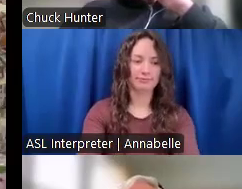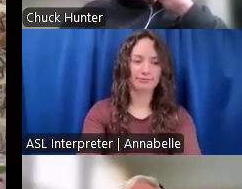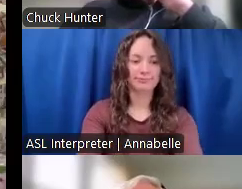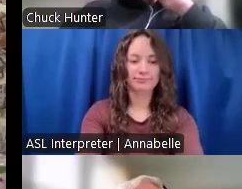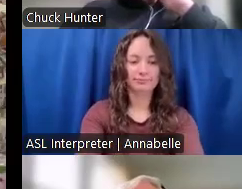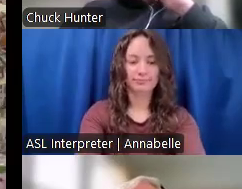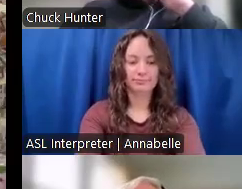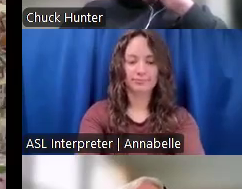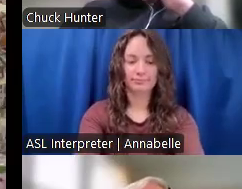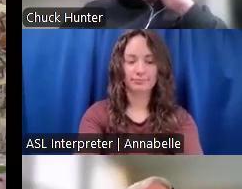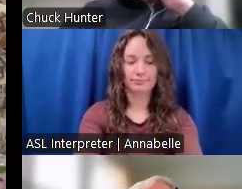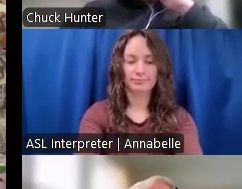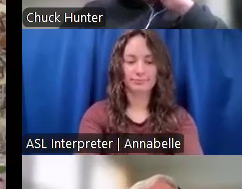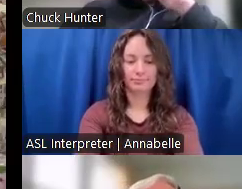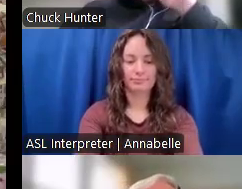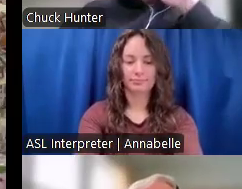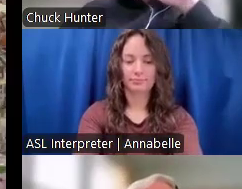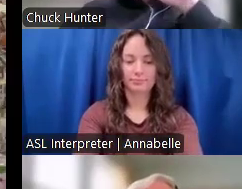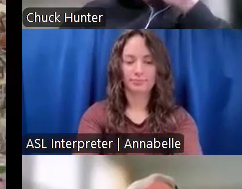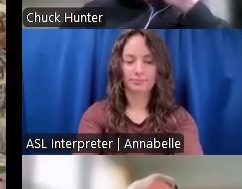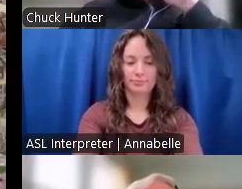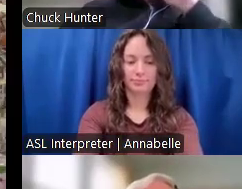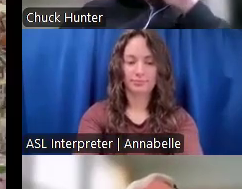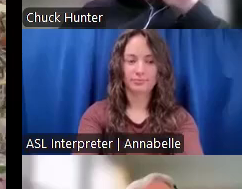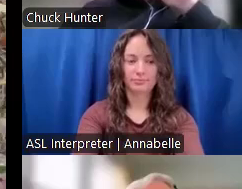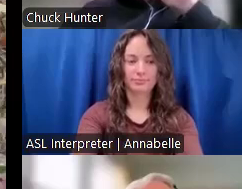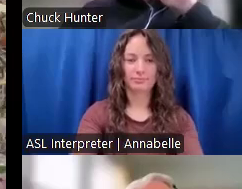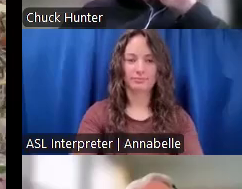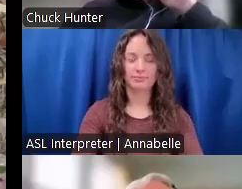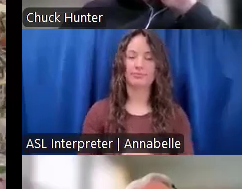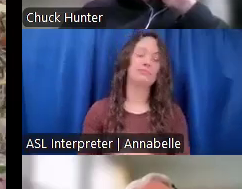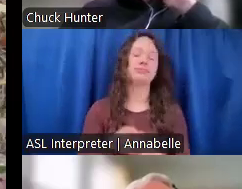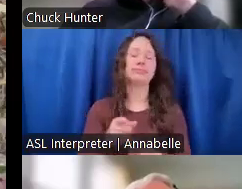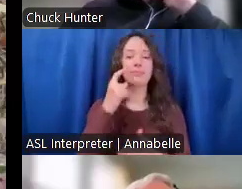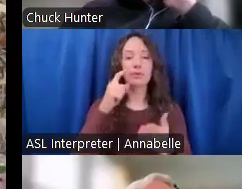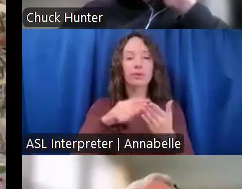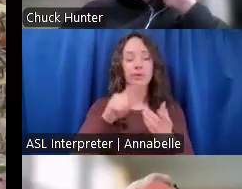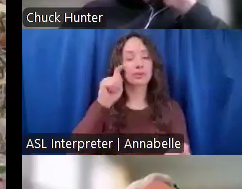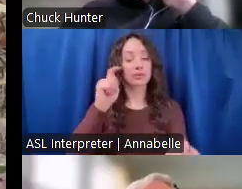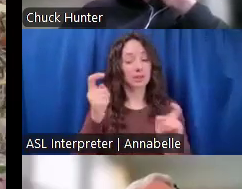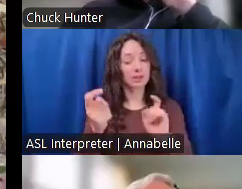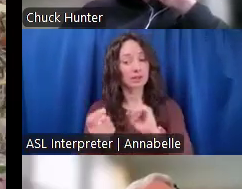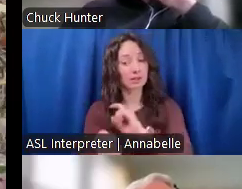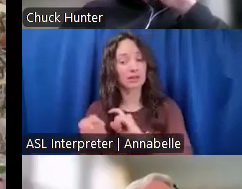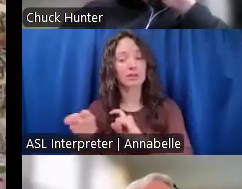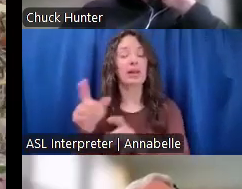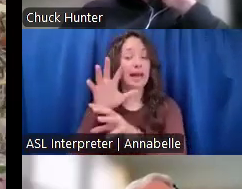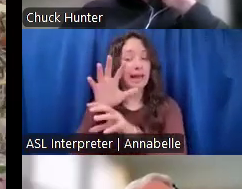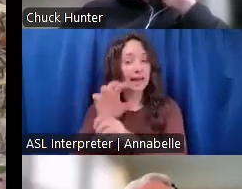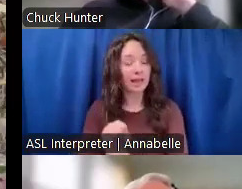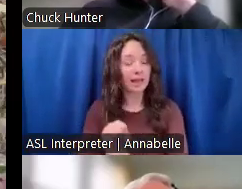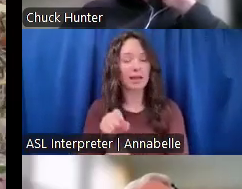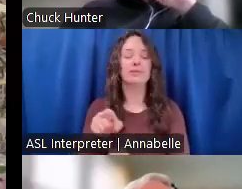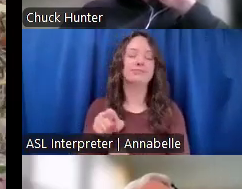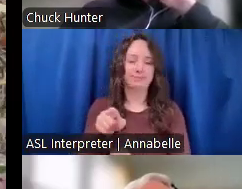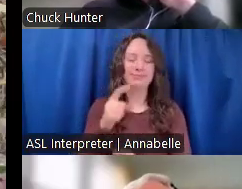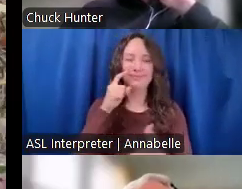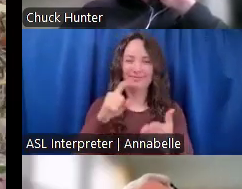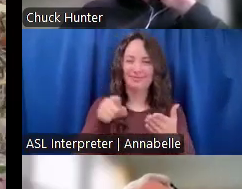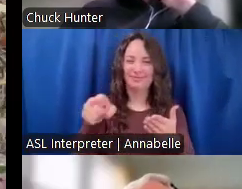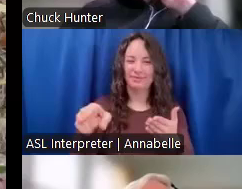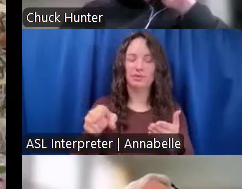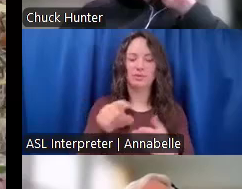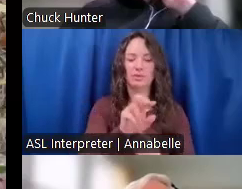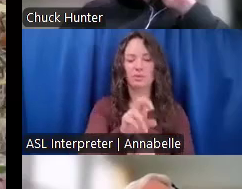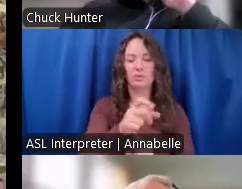So when we think about change and adaptation to conditions, it really is in the the regeneration layer that we think of where that change